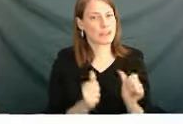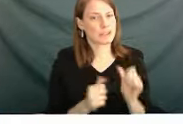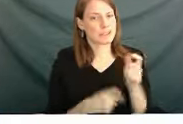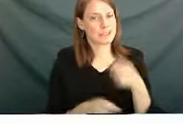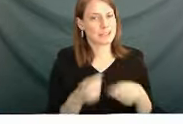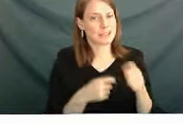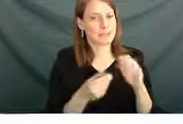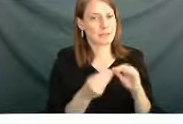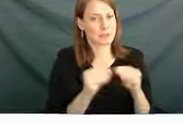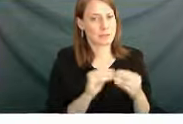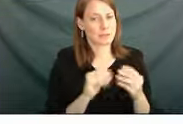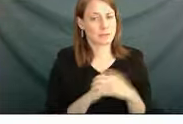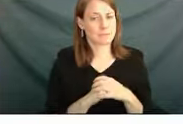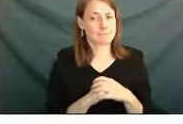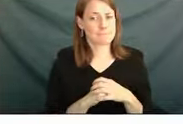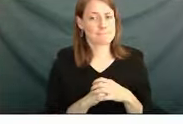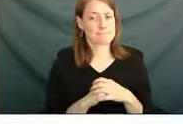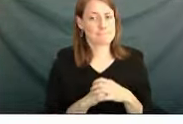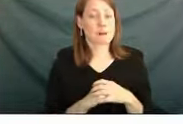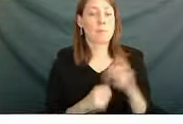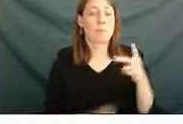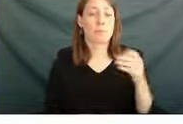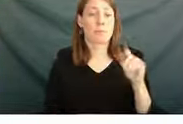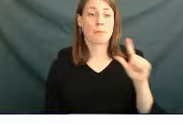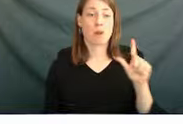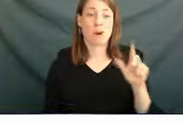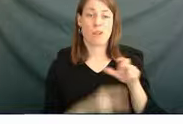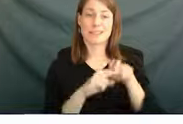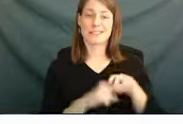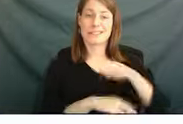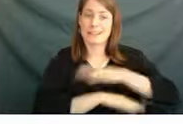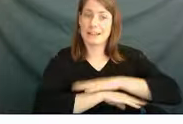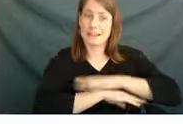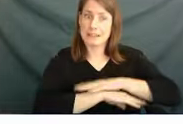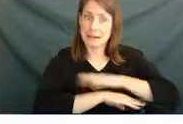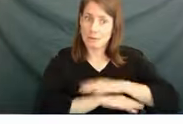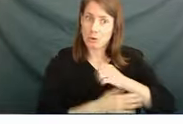make 12, so what is one of them going to be?